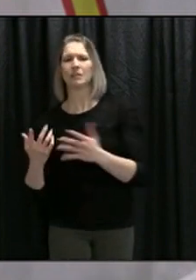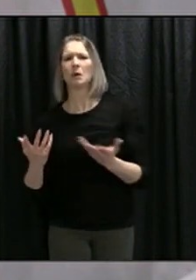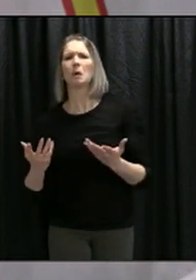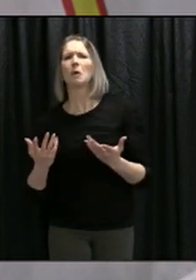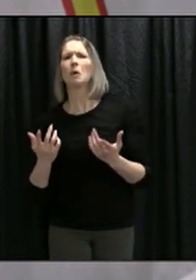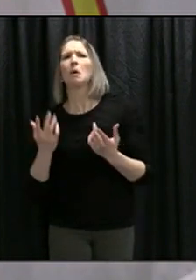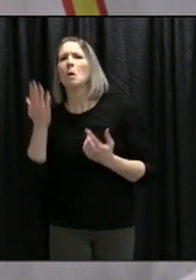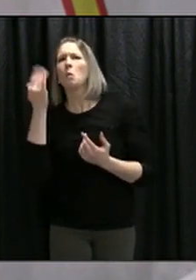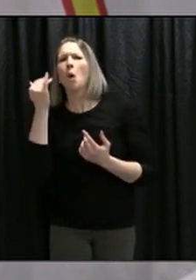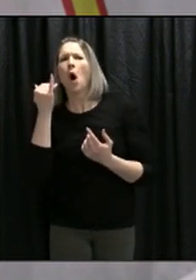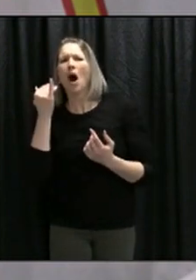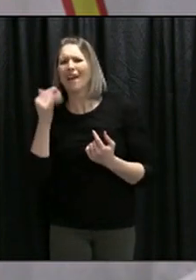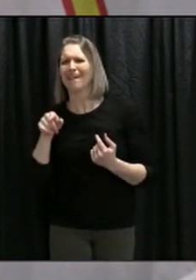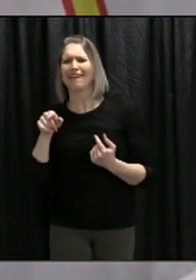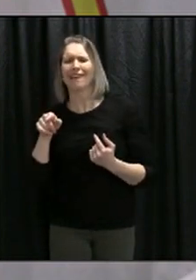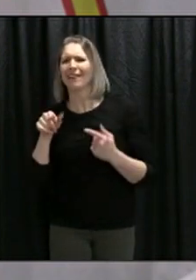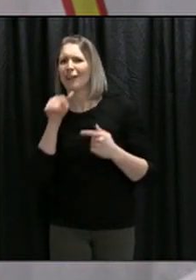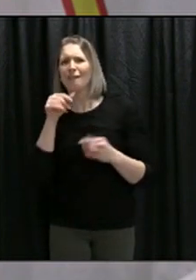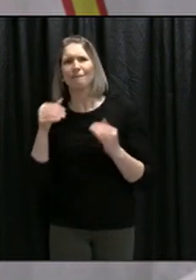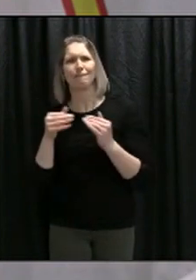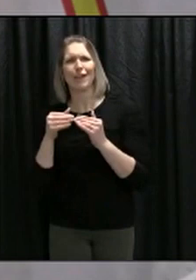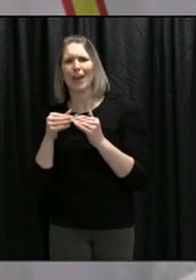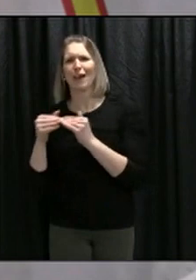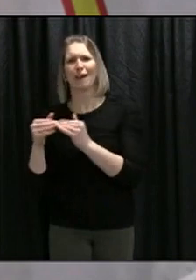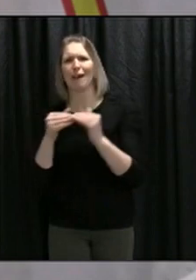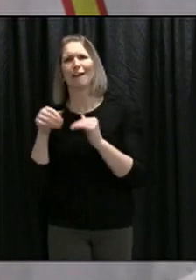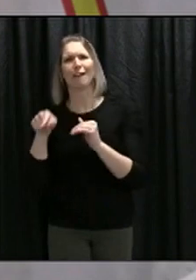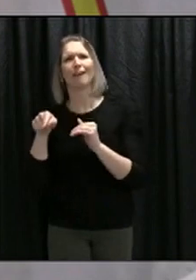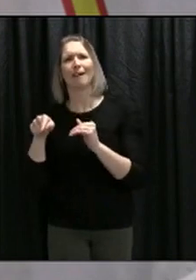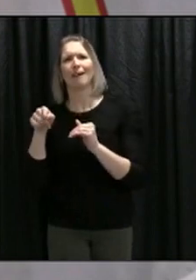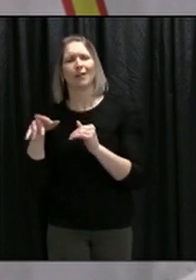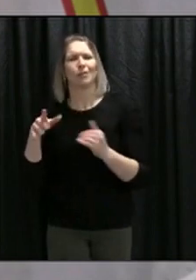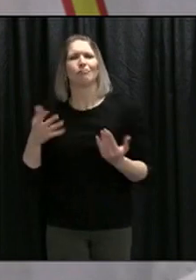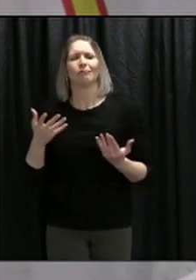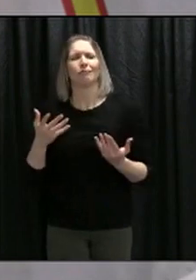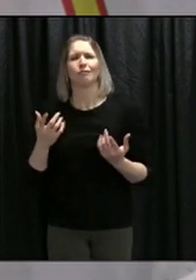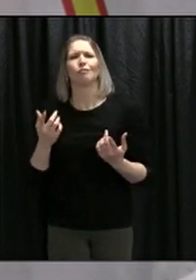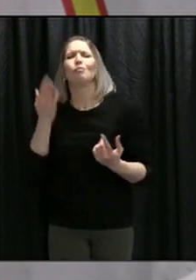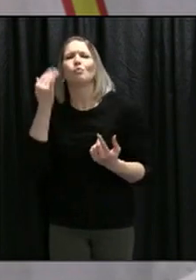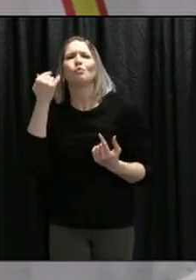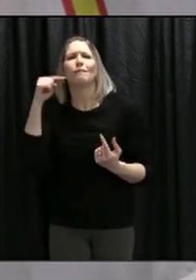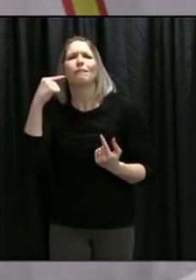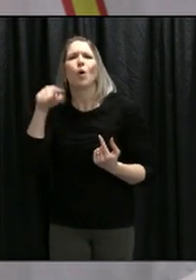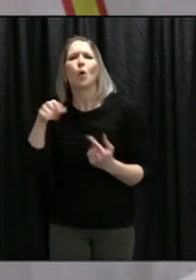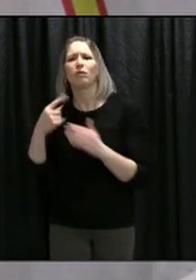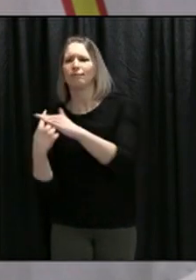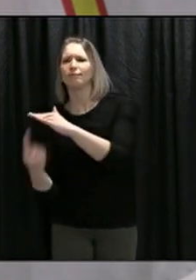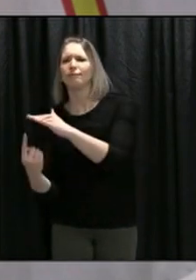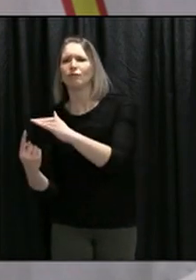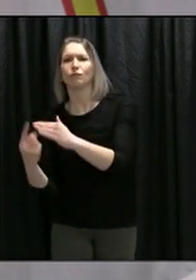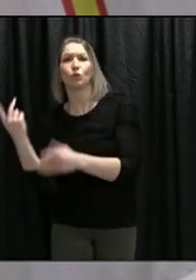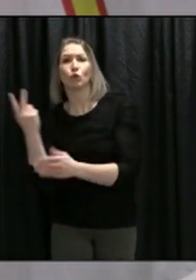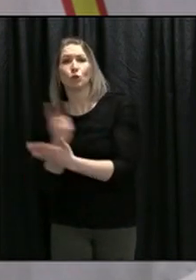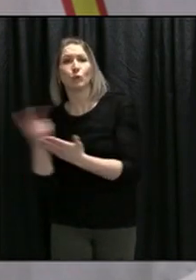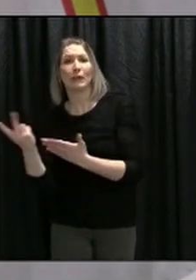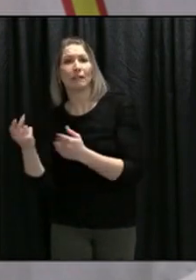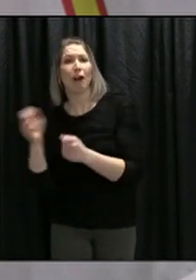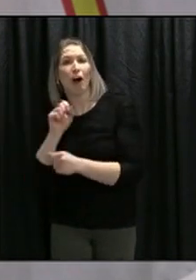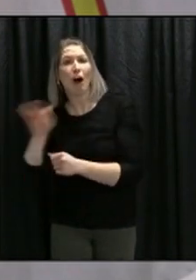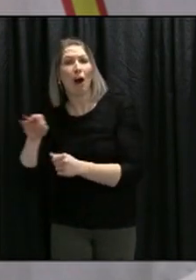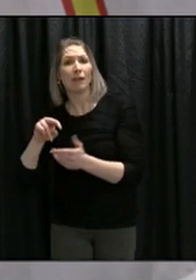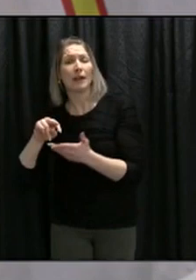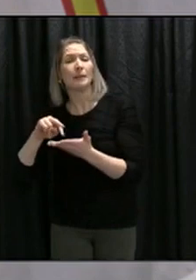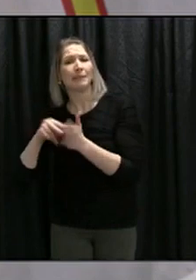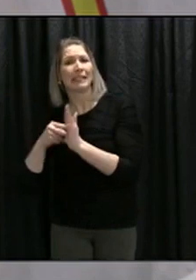employees? Yeah, it's difficult. I mean, it's the situation is leaving the province, and just the level of exposure that you would